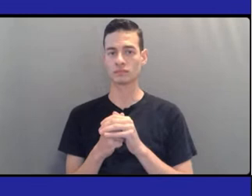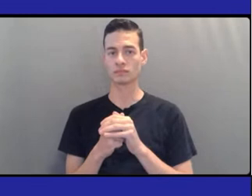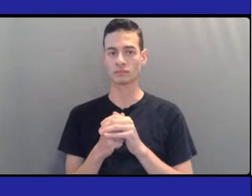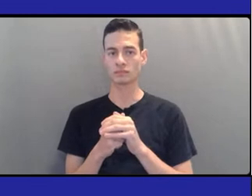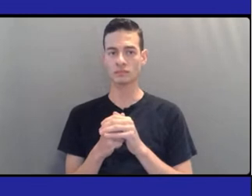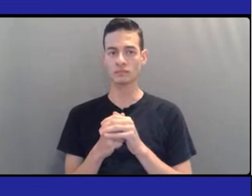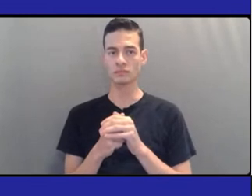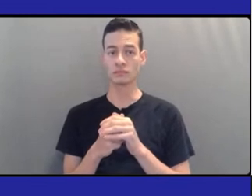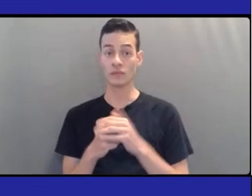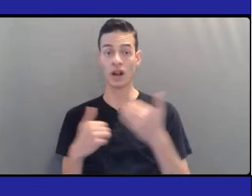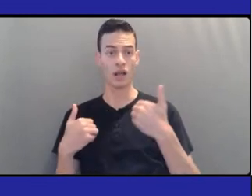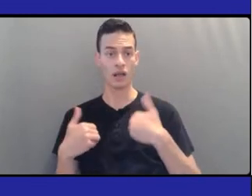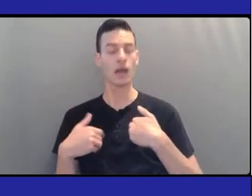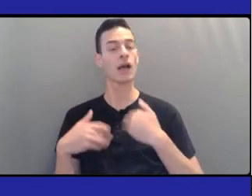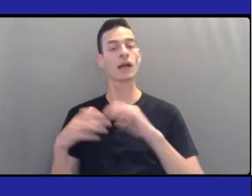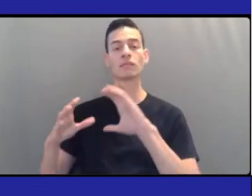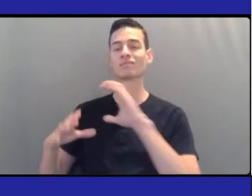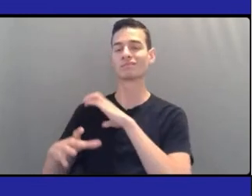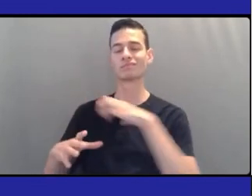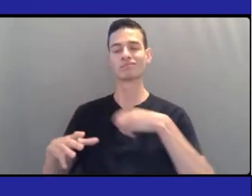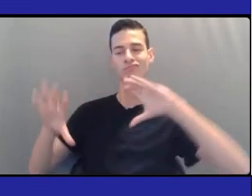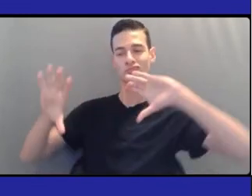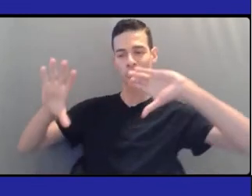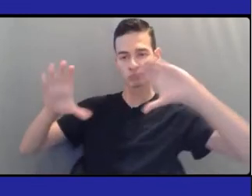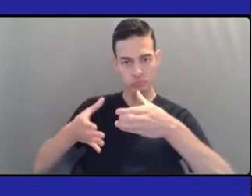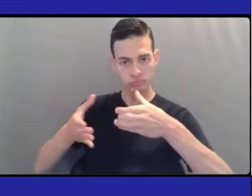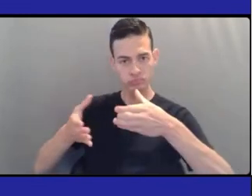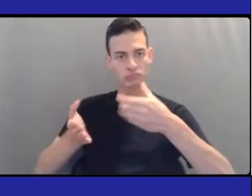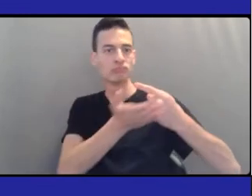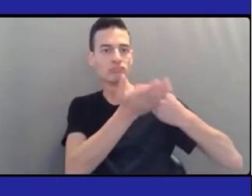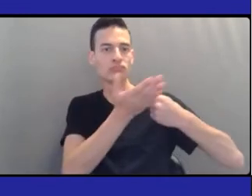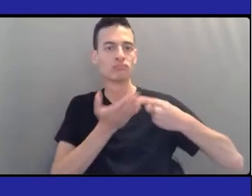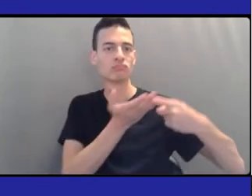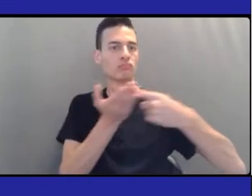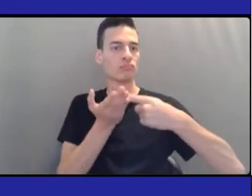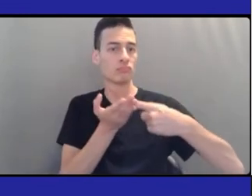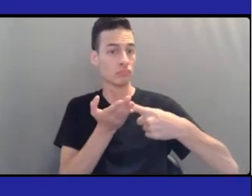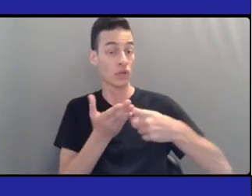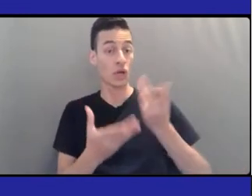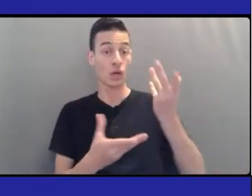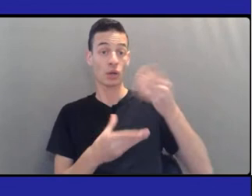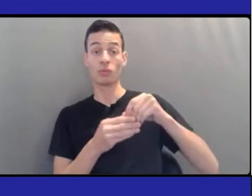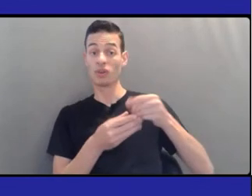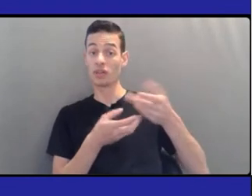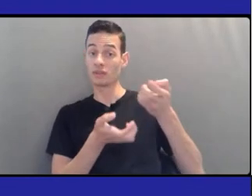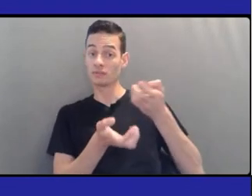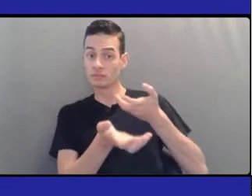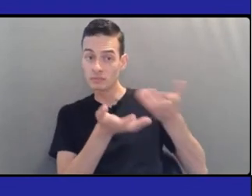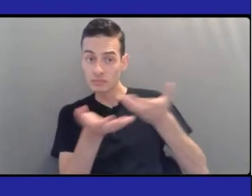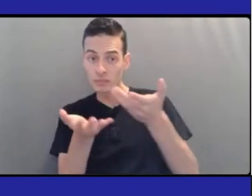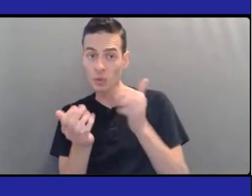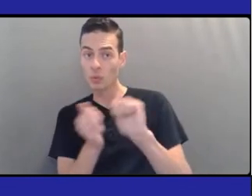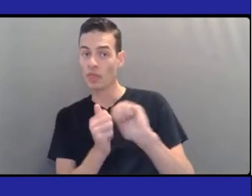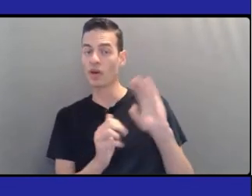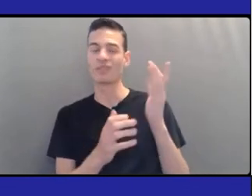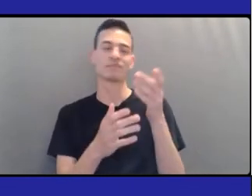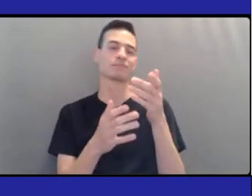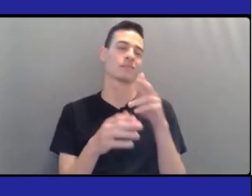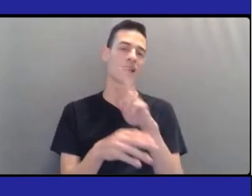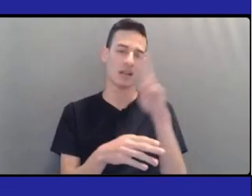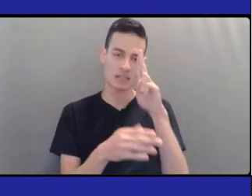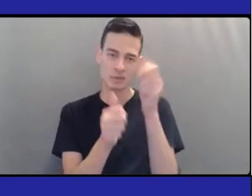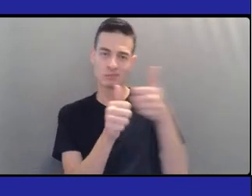evaluation committee to include engagement from our facility leadership, from our chief